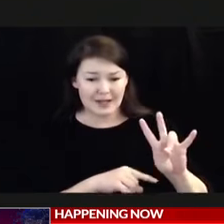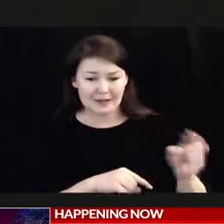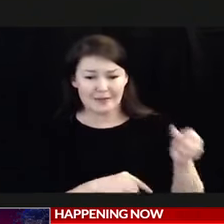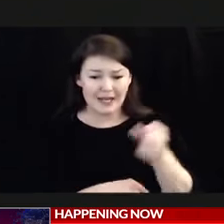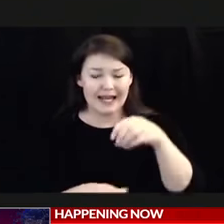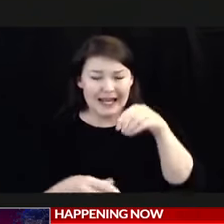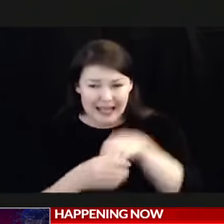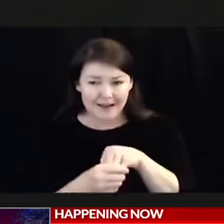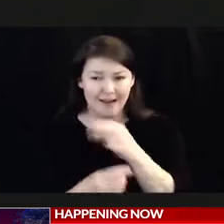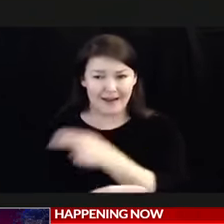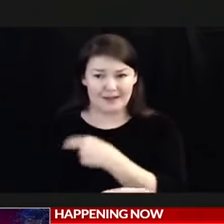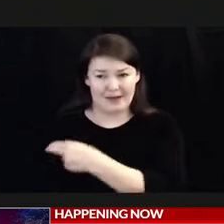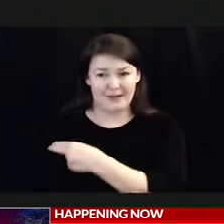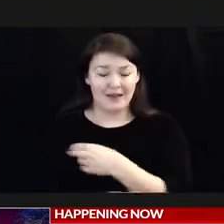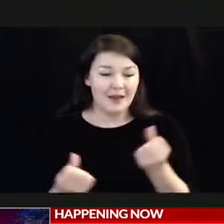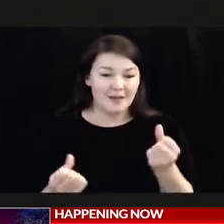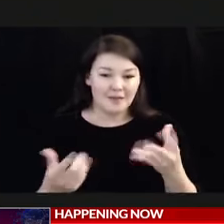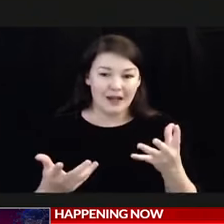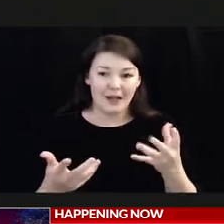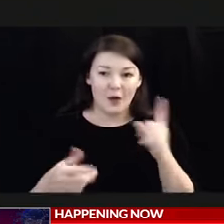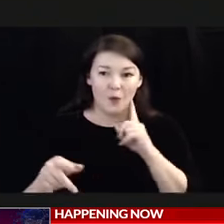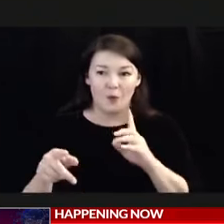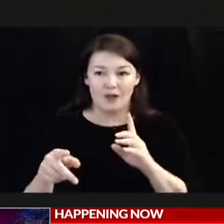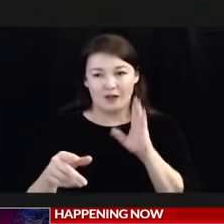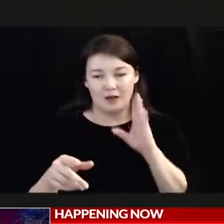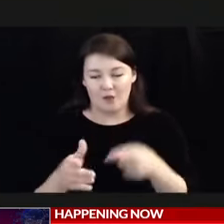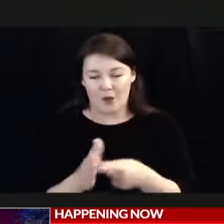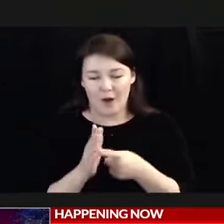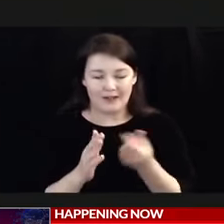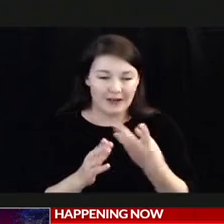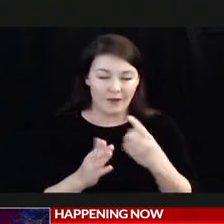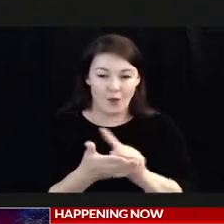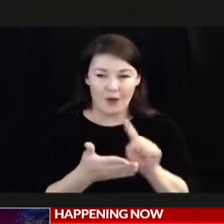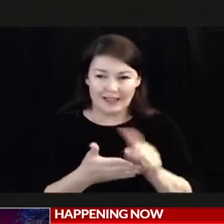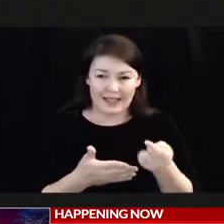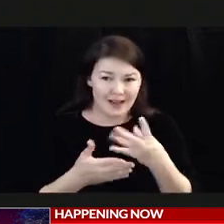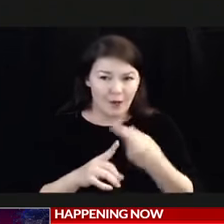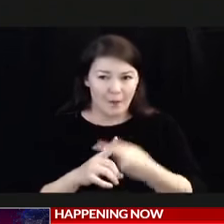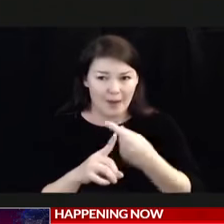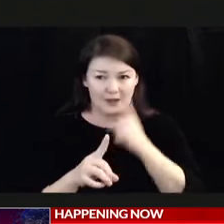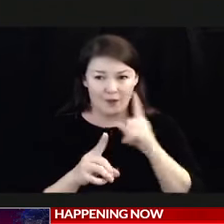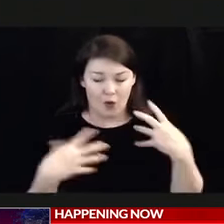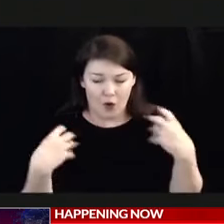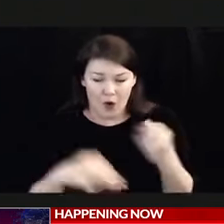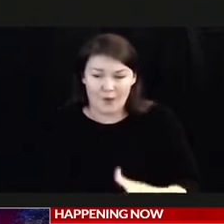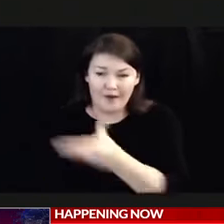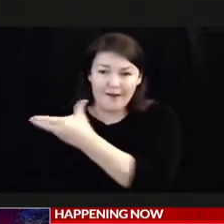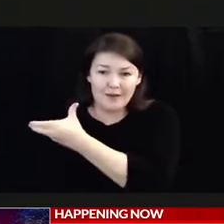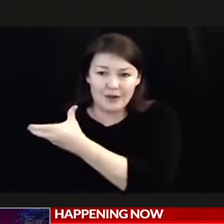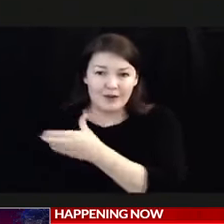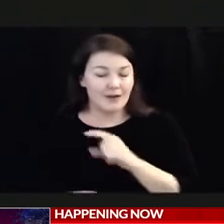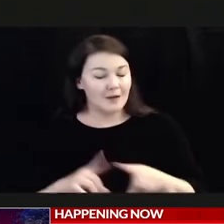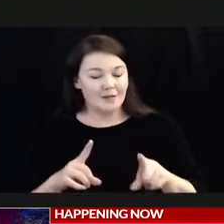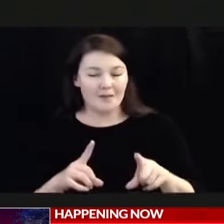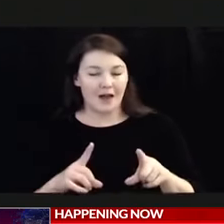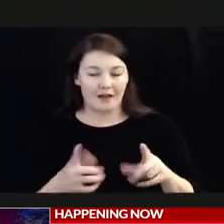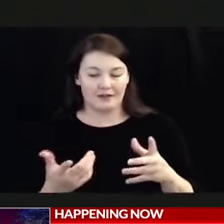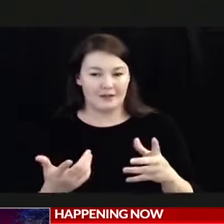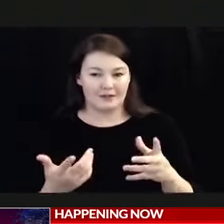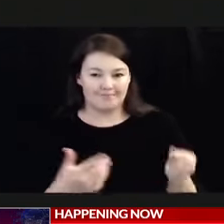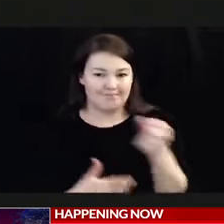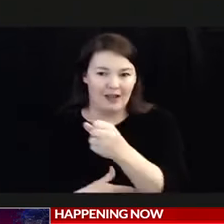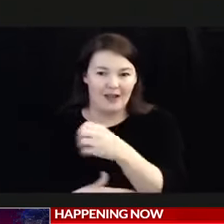so much. Many will take weeks or months to recover. I certainly hope they all make it, but being hospitalized is no walk in the park. Even